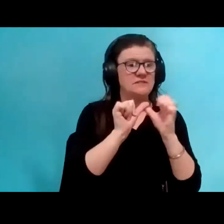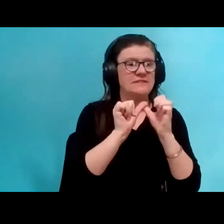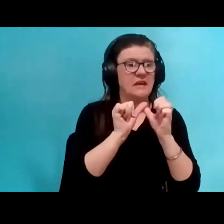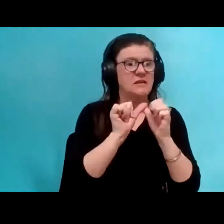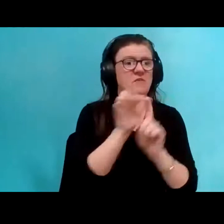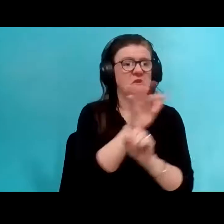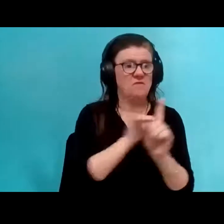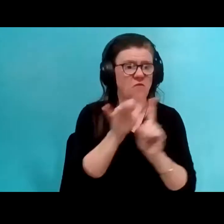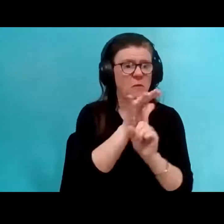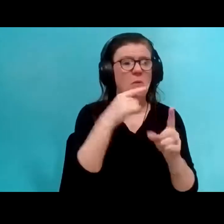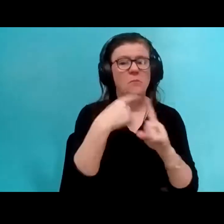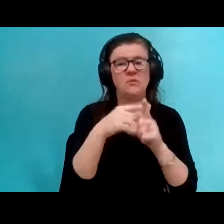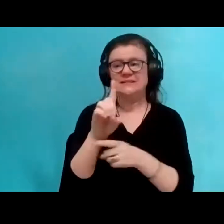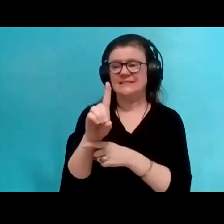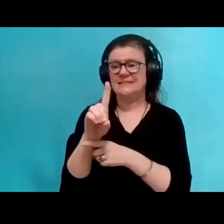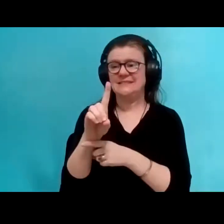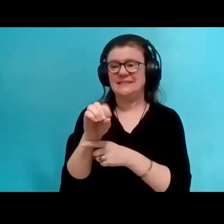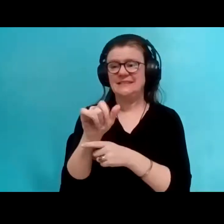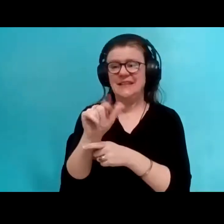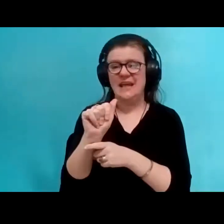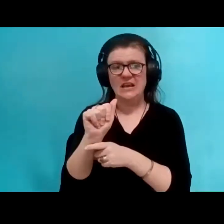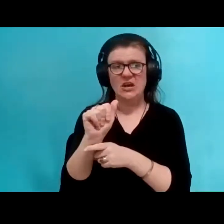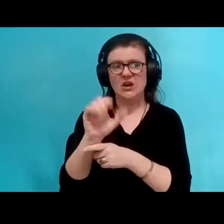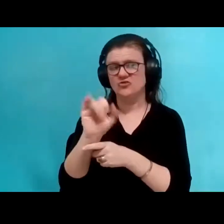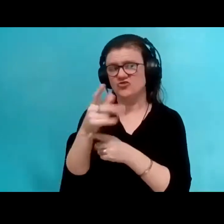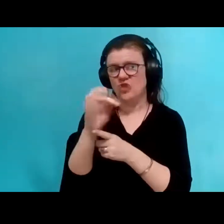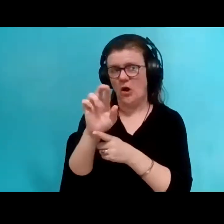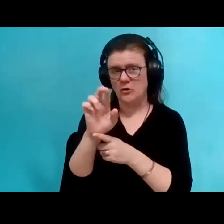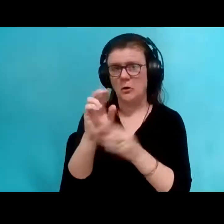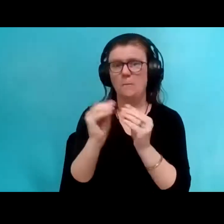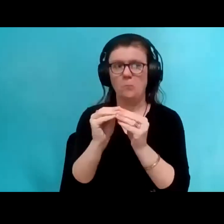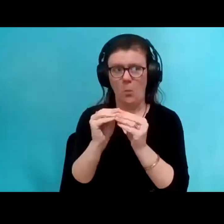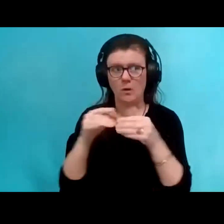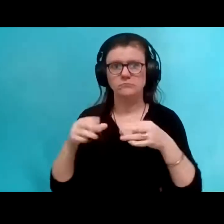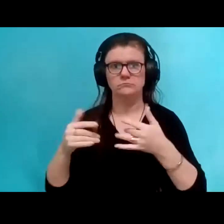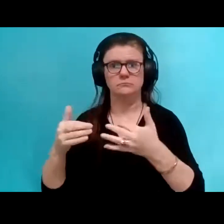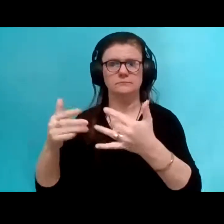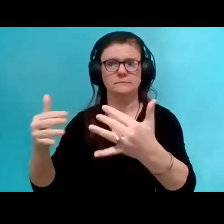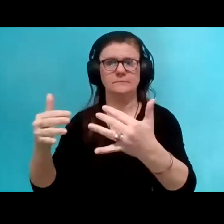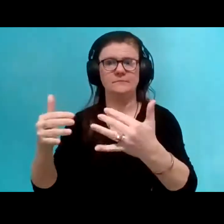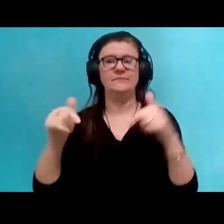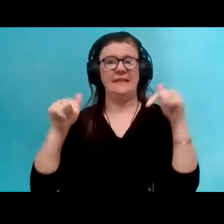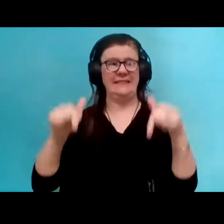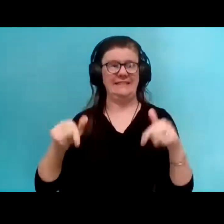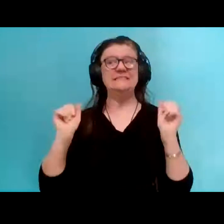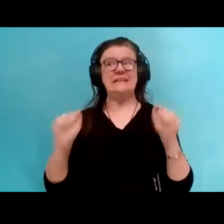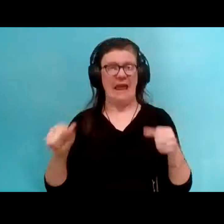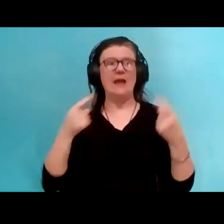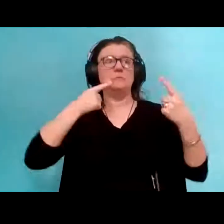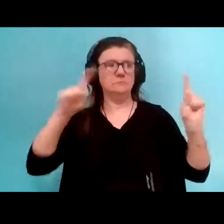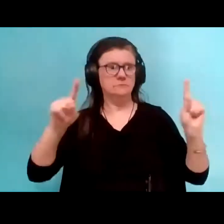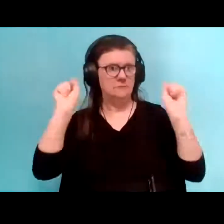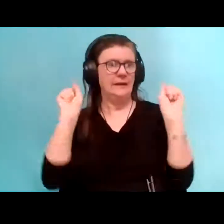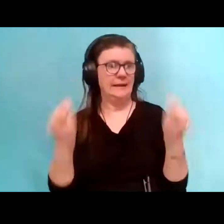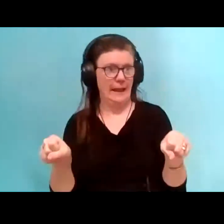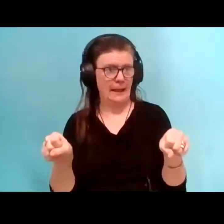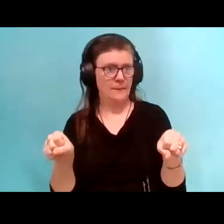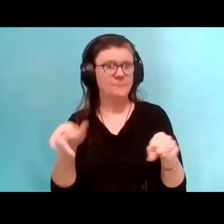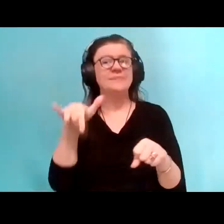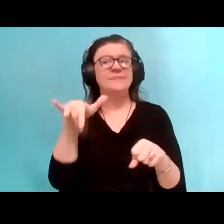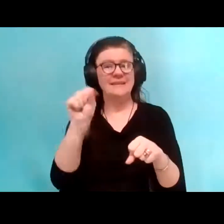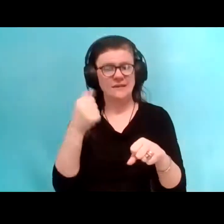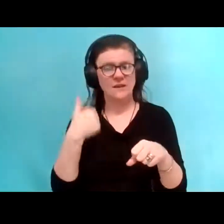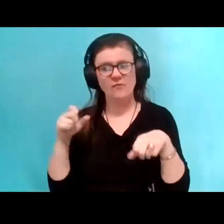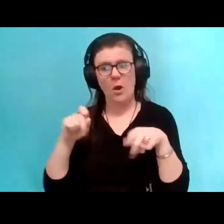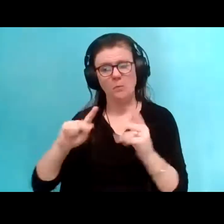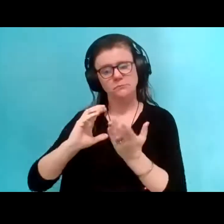Data Charter are gathering pace, and we're increasingly able to say that this can be done. There are lessons to be learned, but